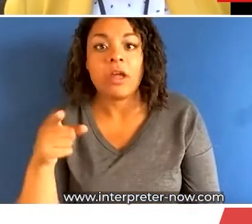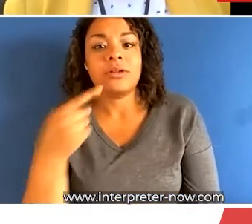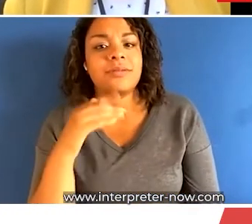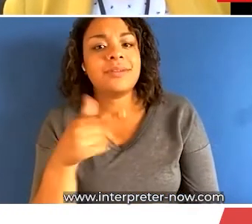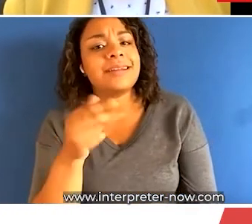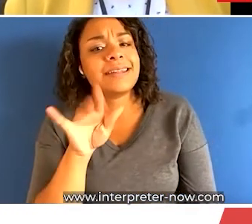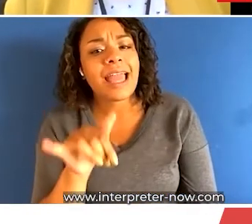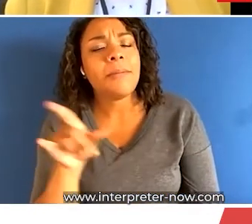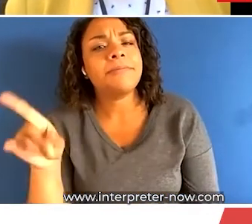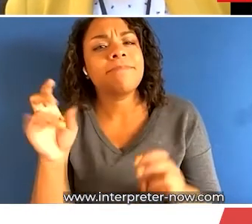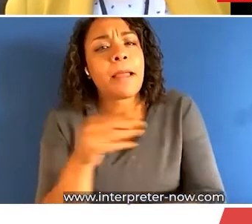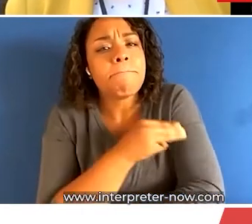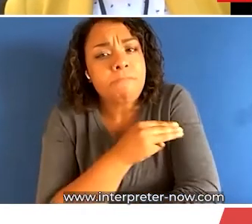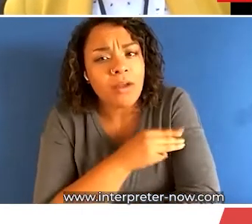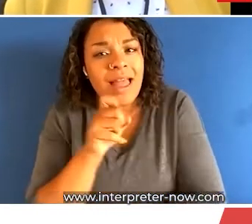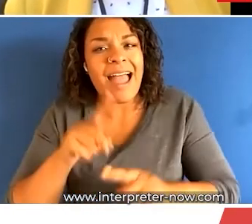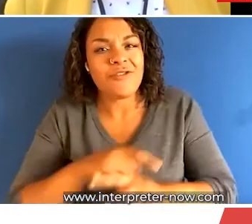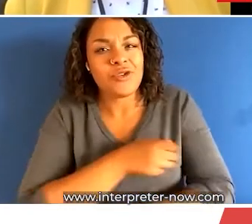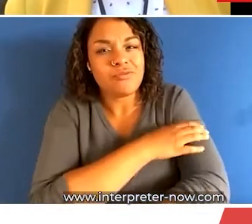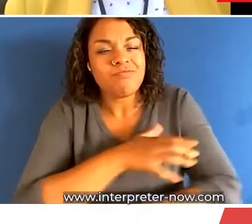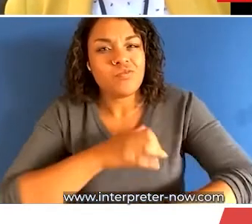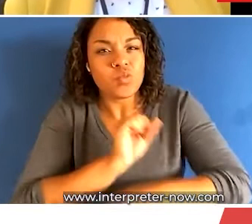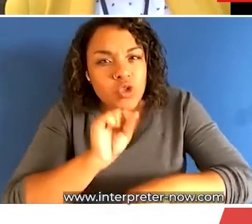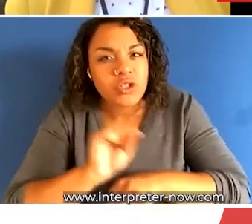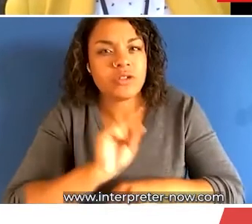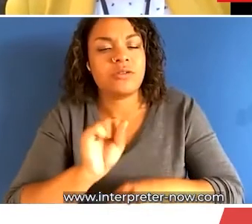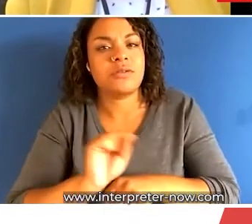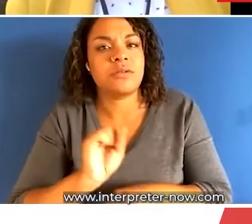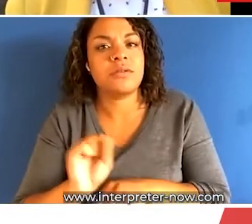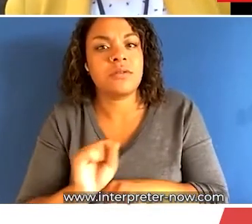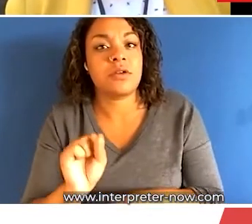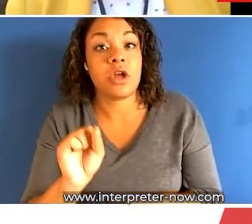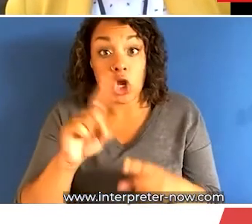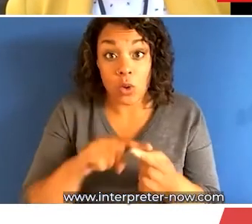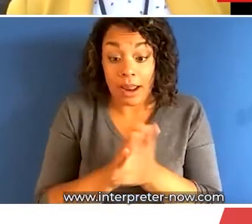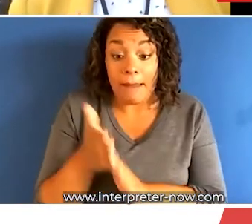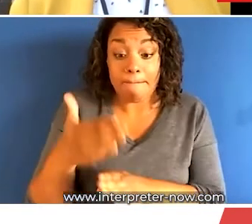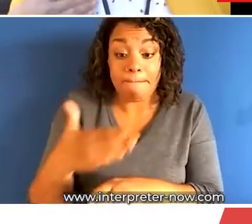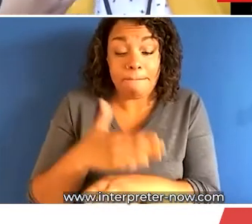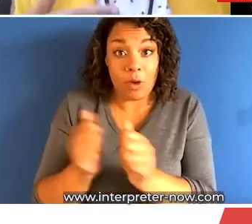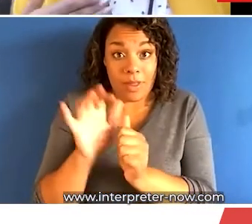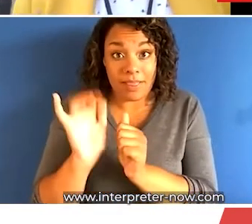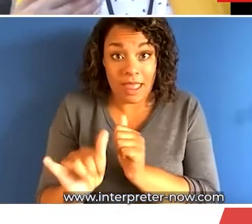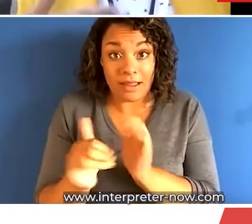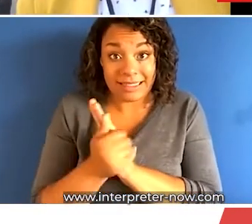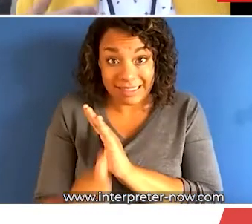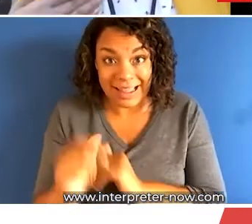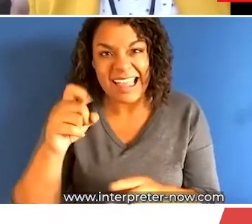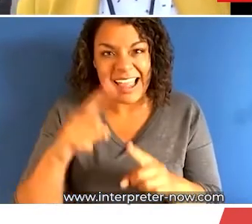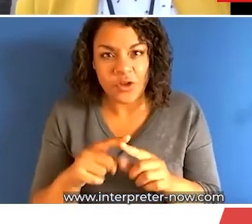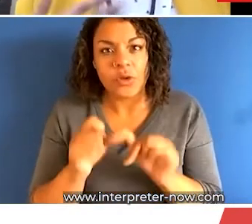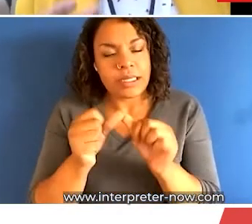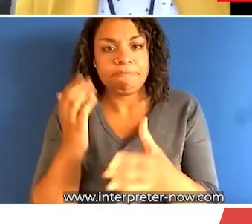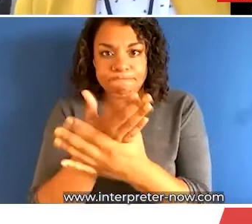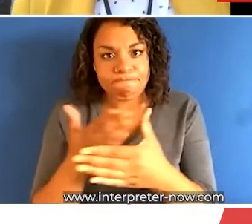a muscle that you have to flex. It's something, in order to get better at it, you just have to keep stepping in